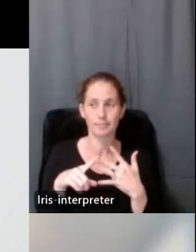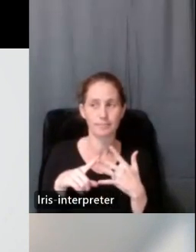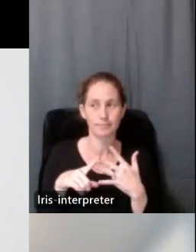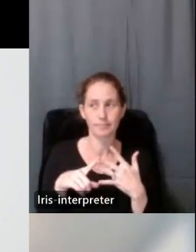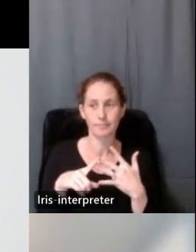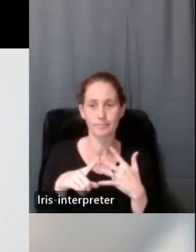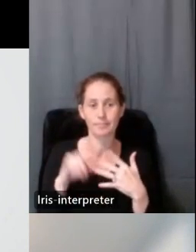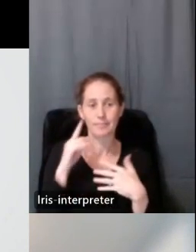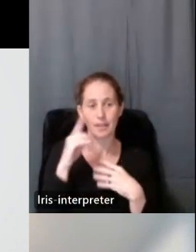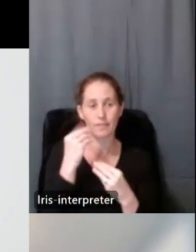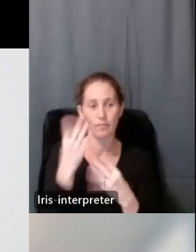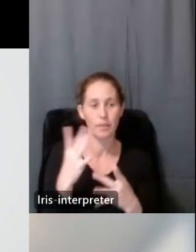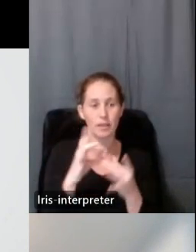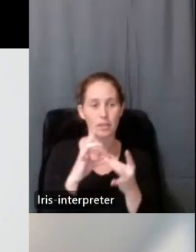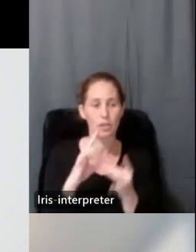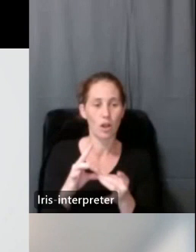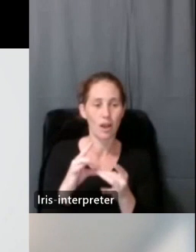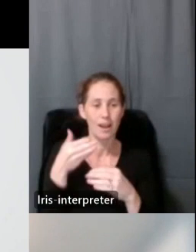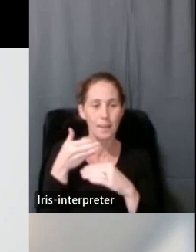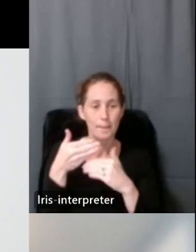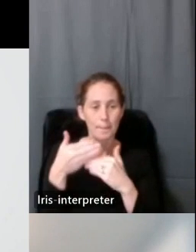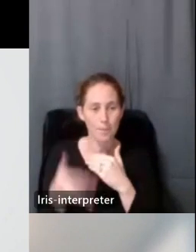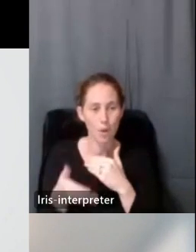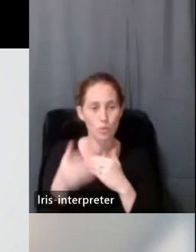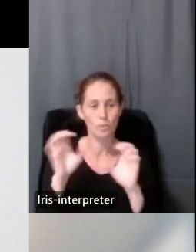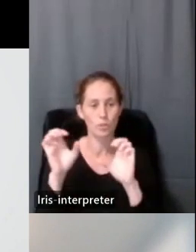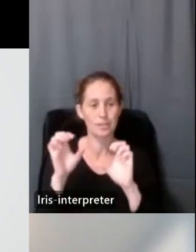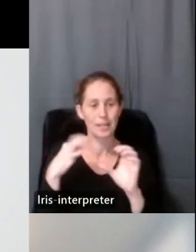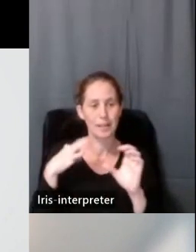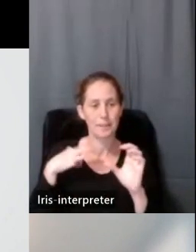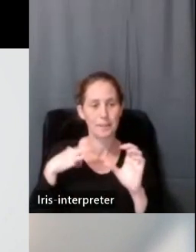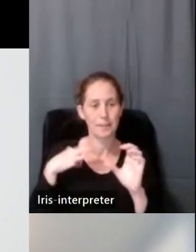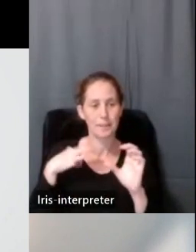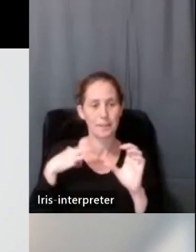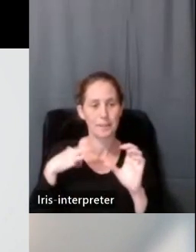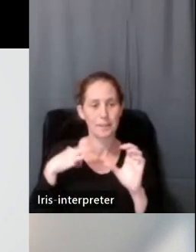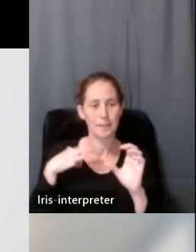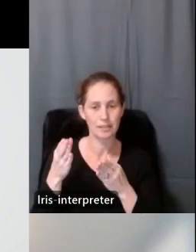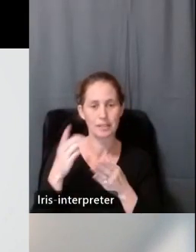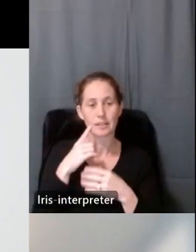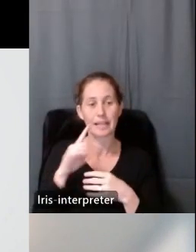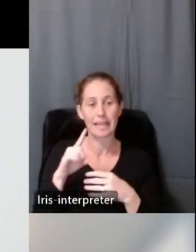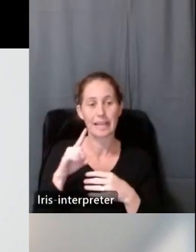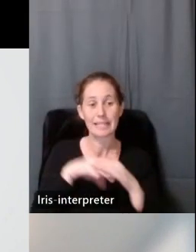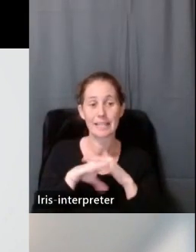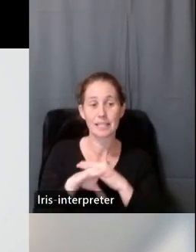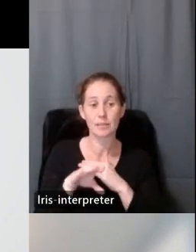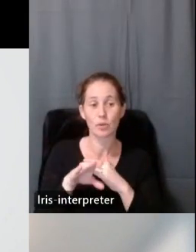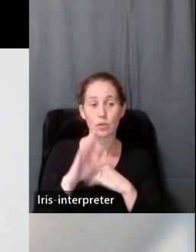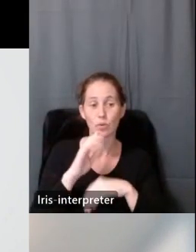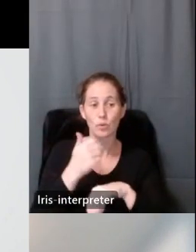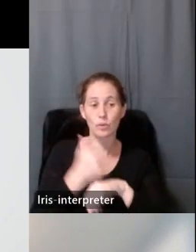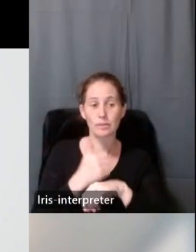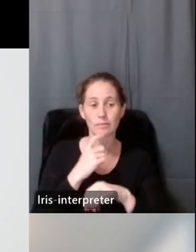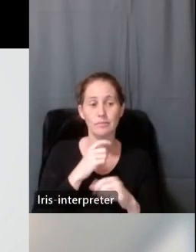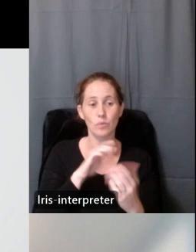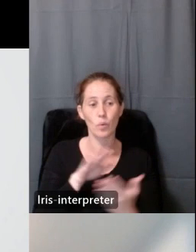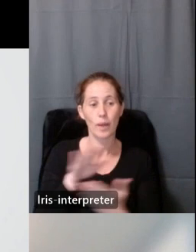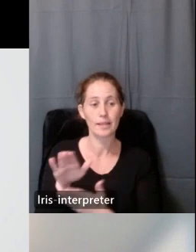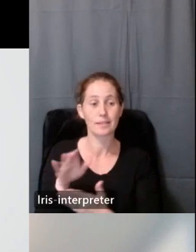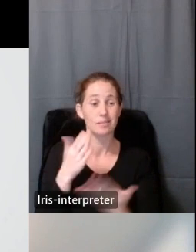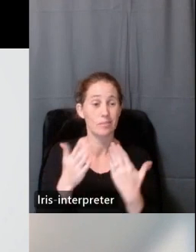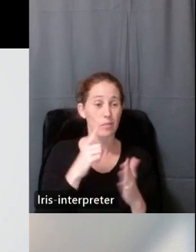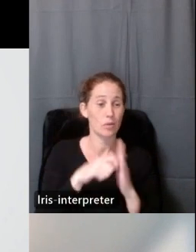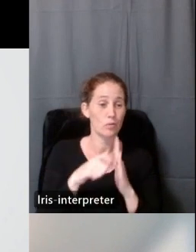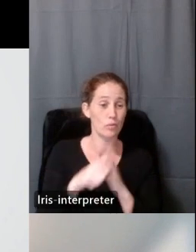and information on post-emergency benefits and services in accessible formats. So that could mean providing